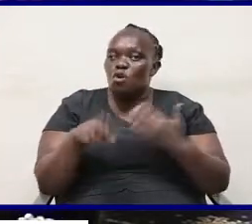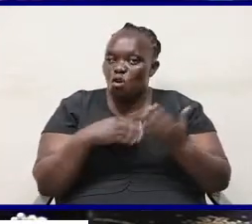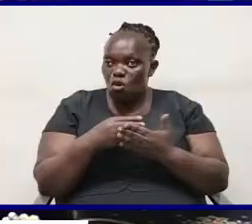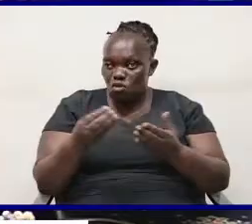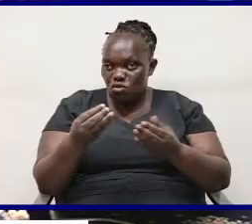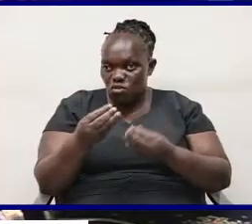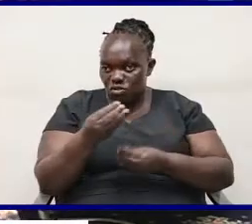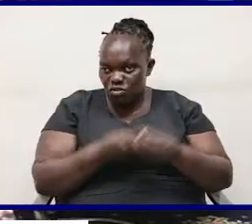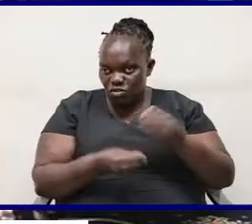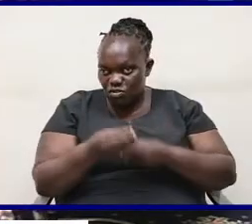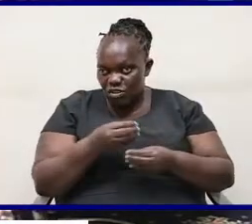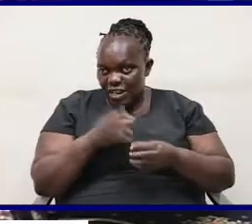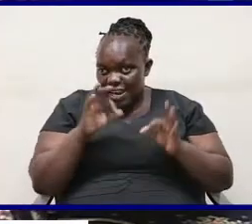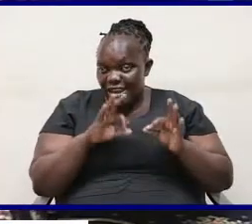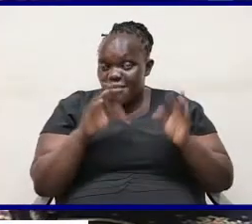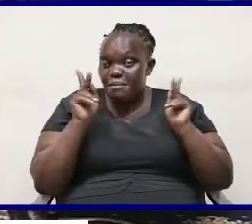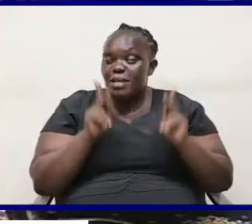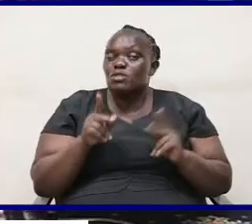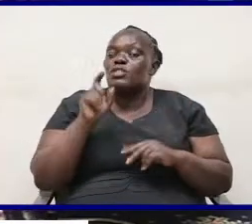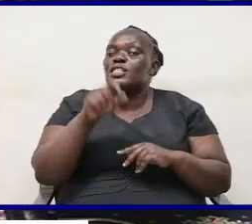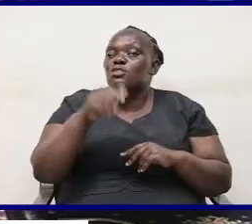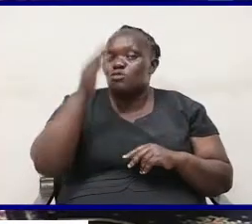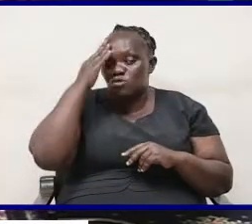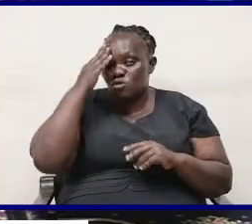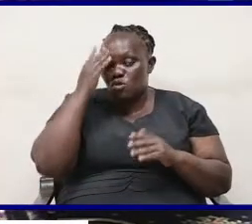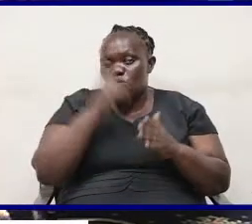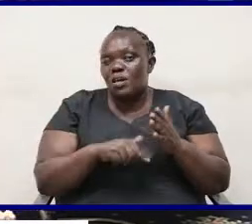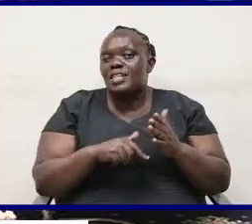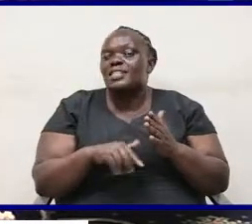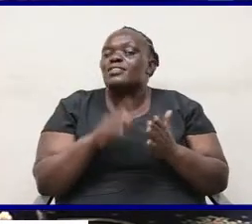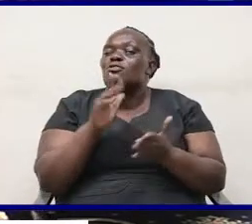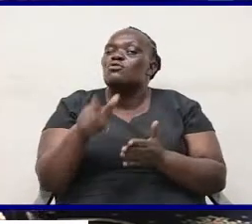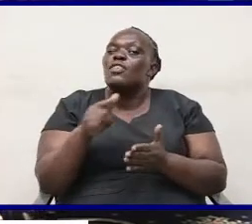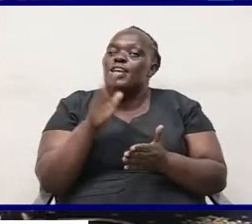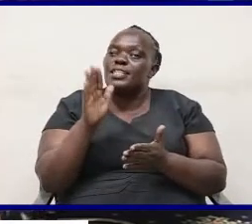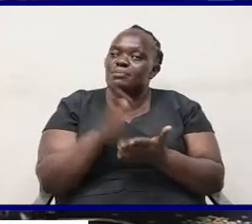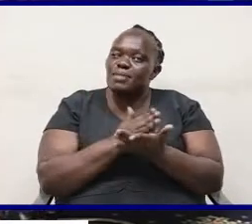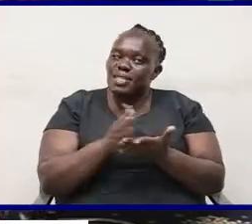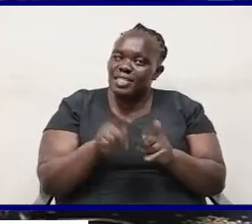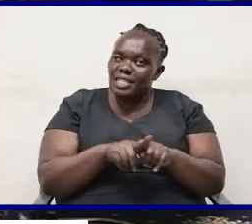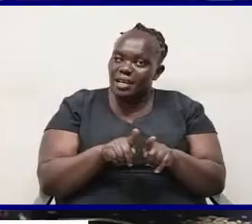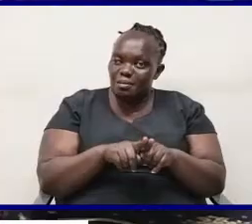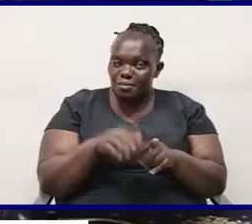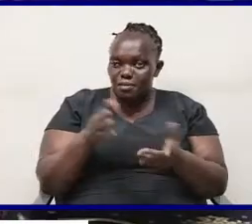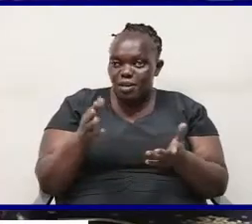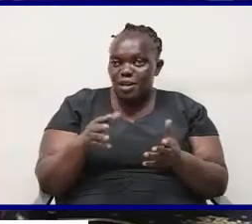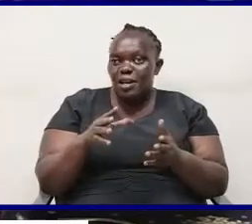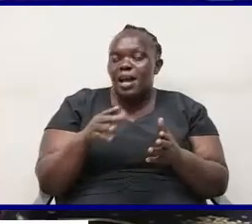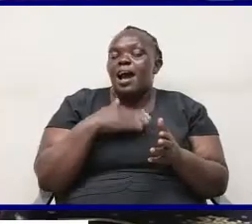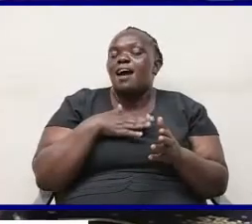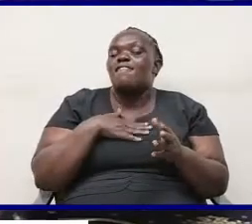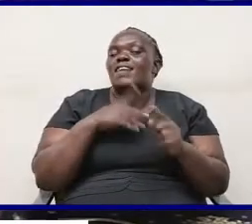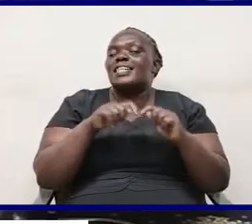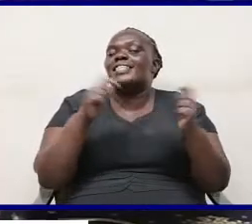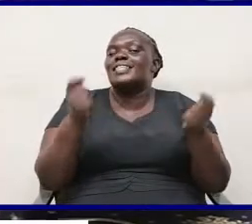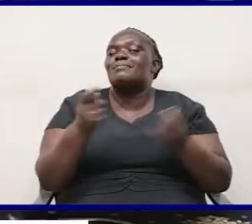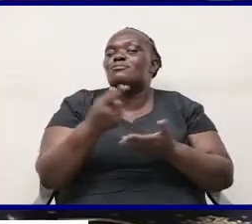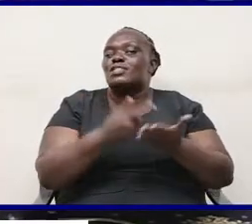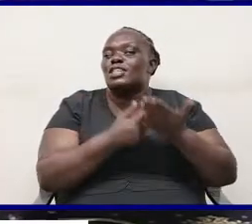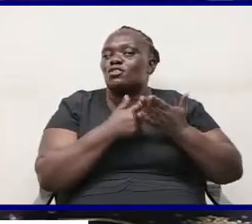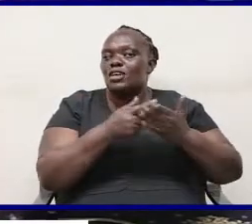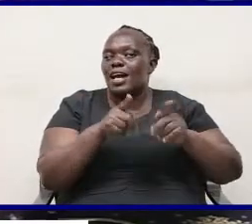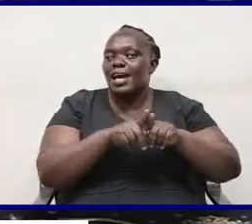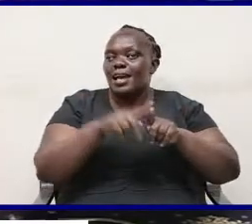negotiations. So if somebody needs to know what happens in that space, but of course I don't work alone. I have a team of negotiators.